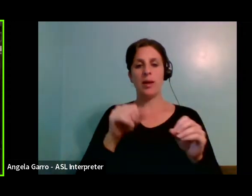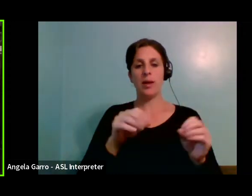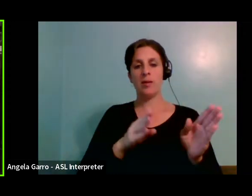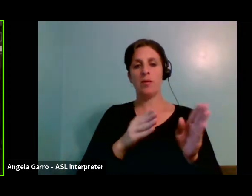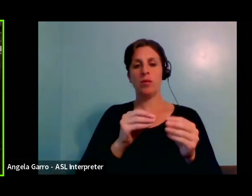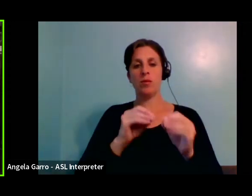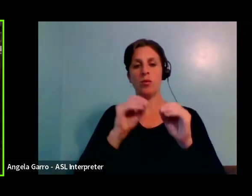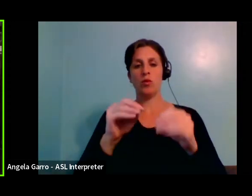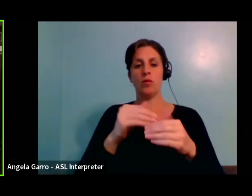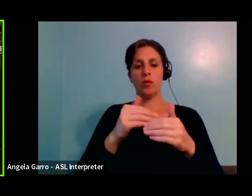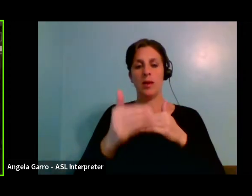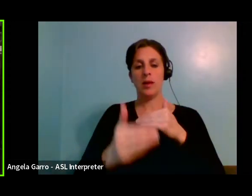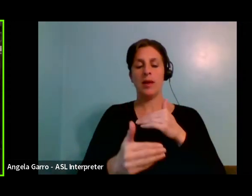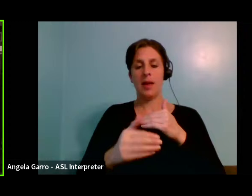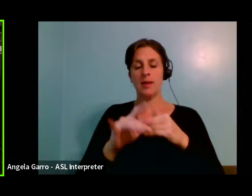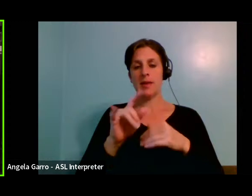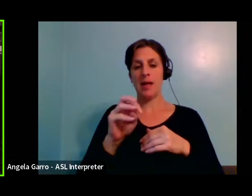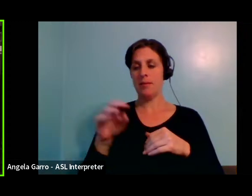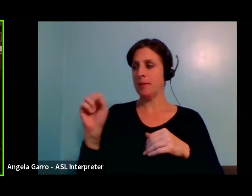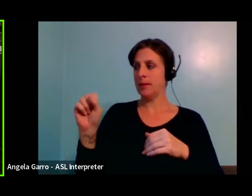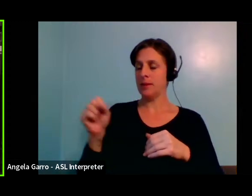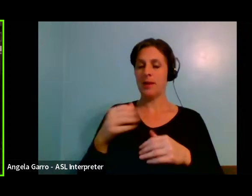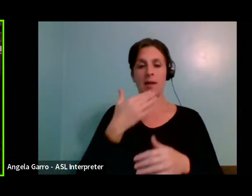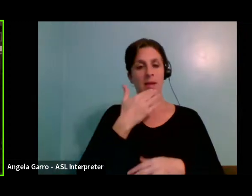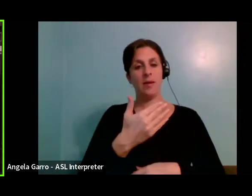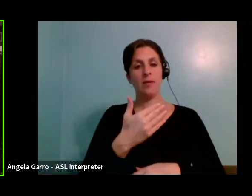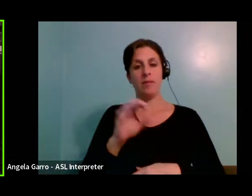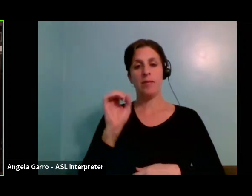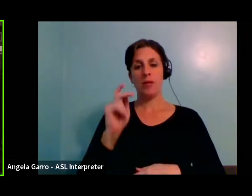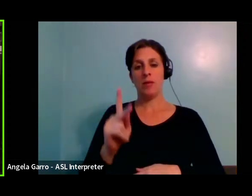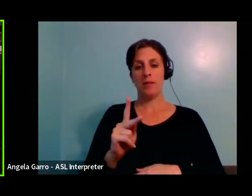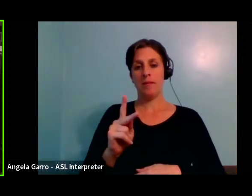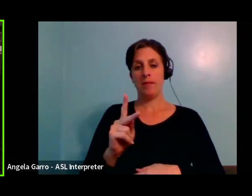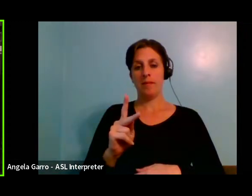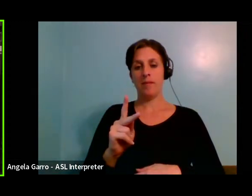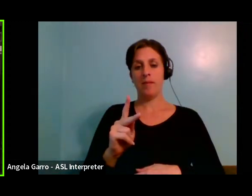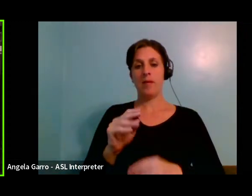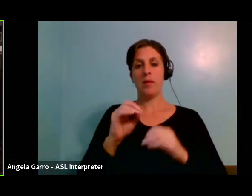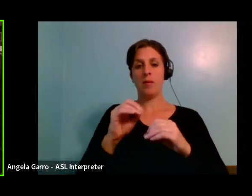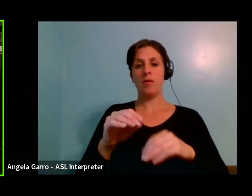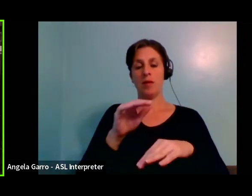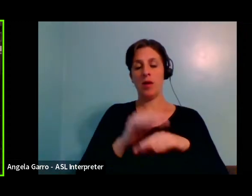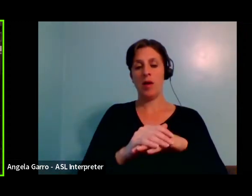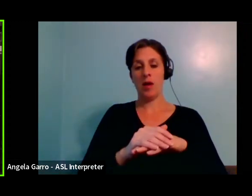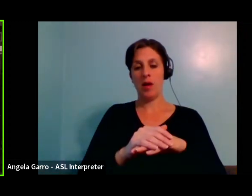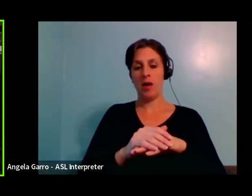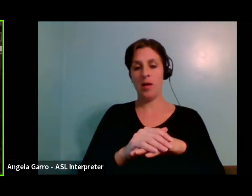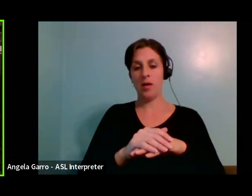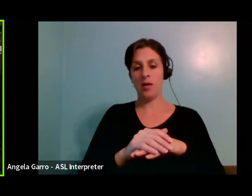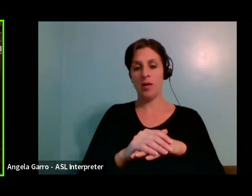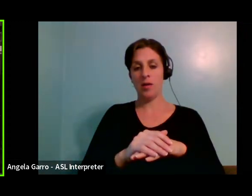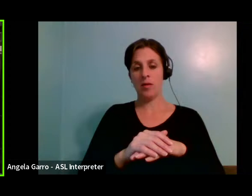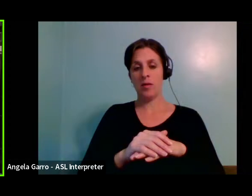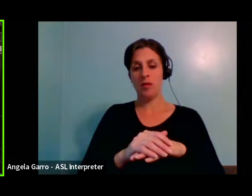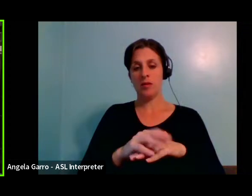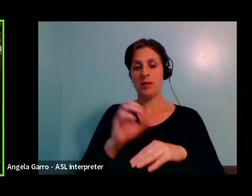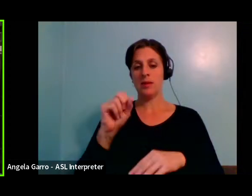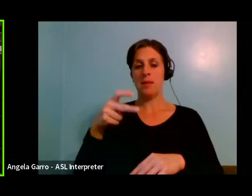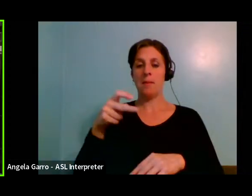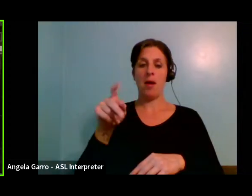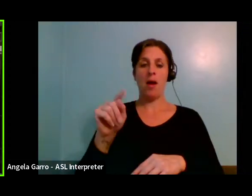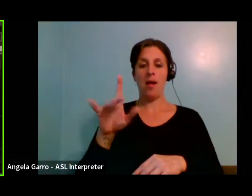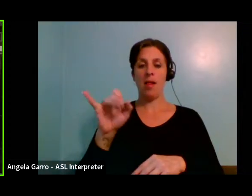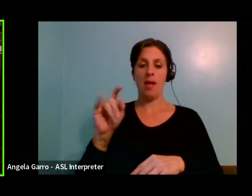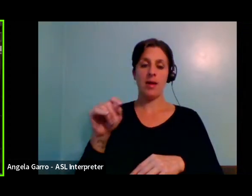next item. Yes. Thank you. Okay. Going on to spotlight on student learning,